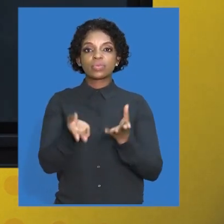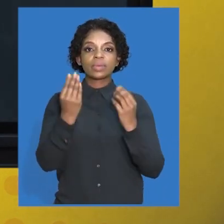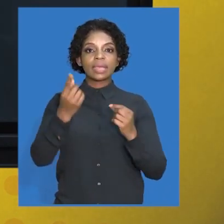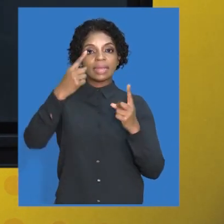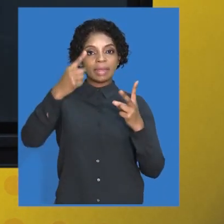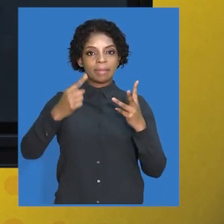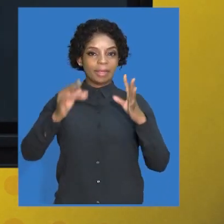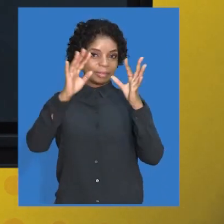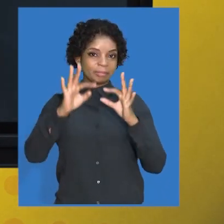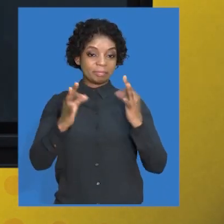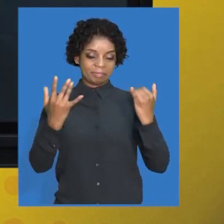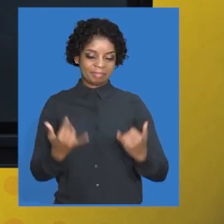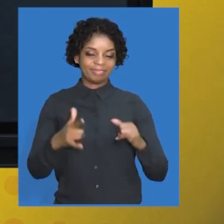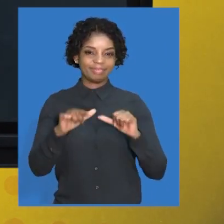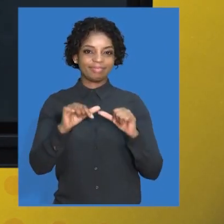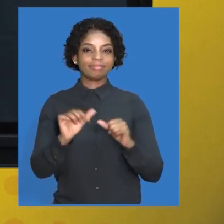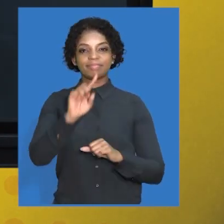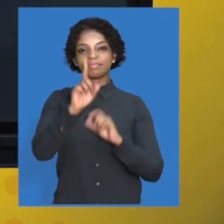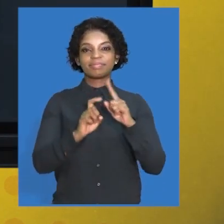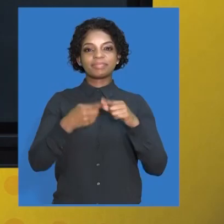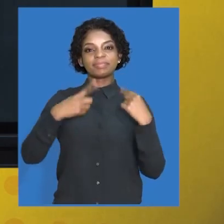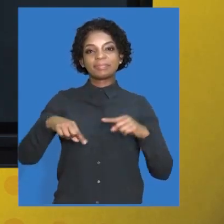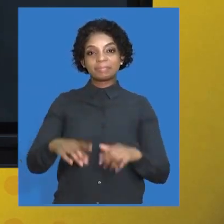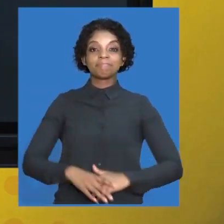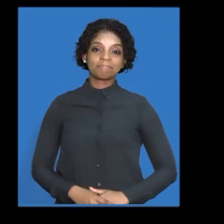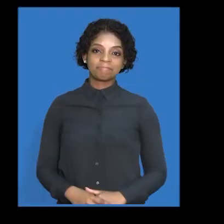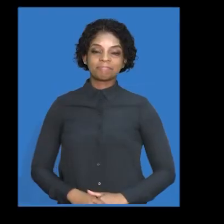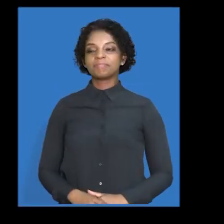get on with what questions we have in paper 2.